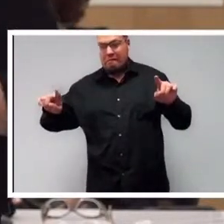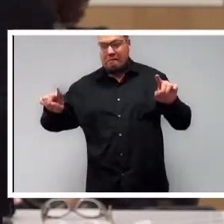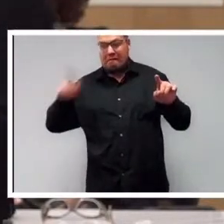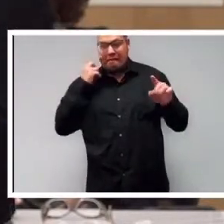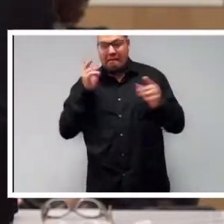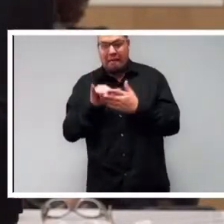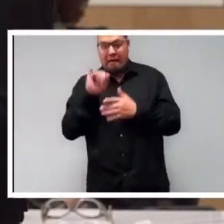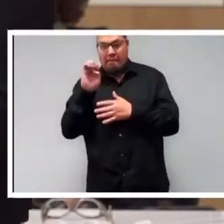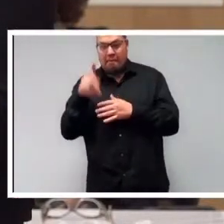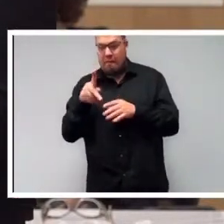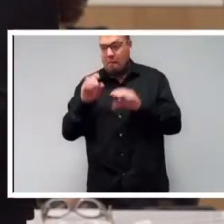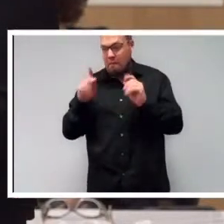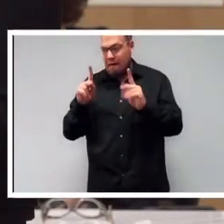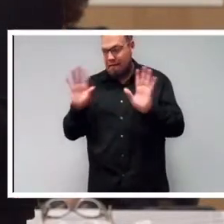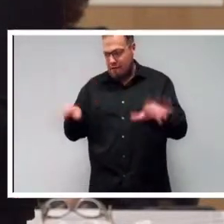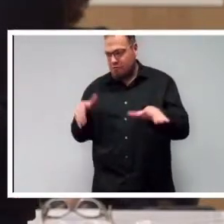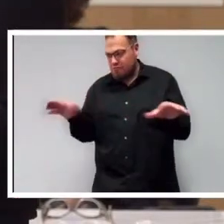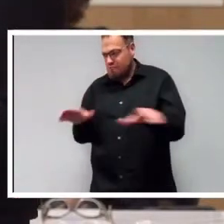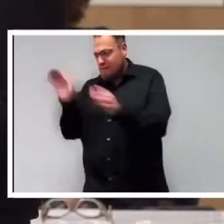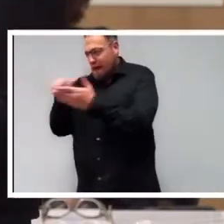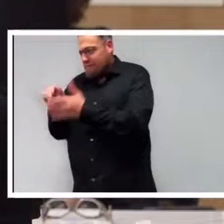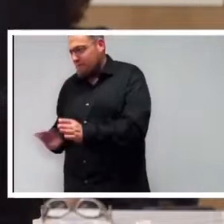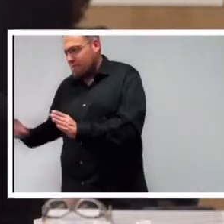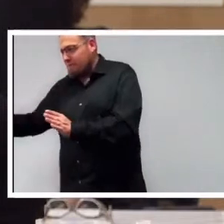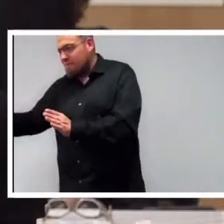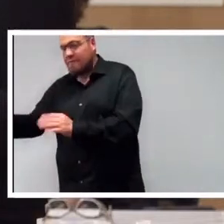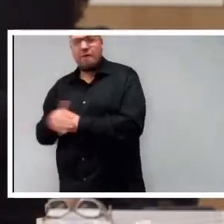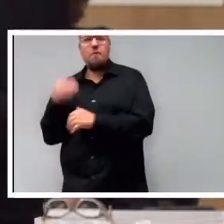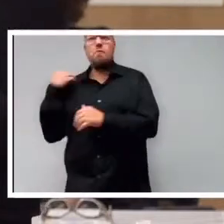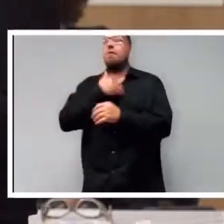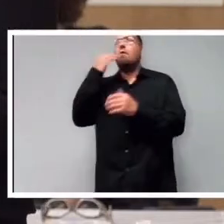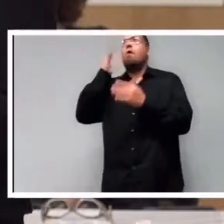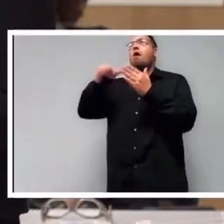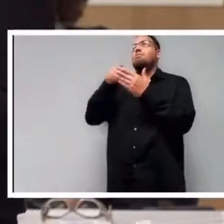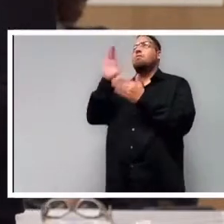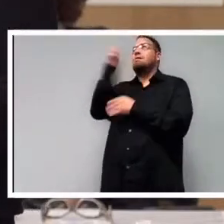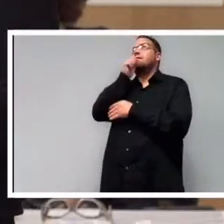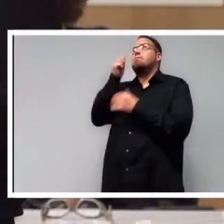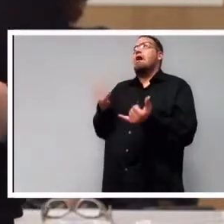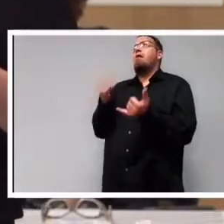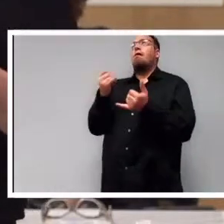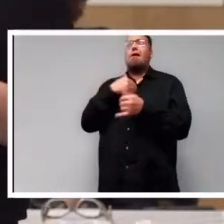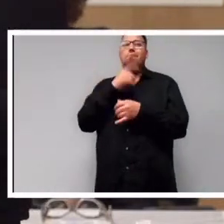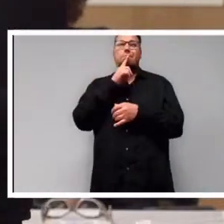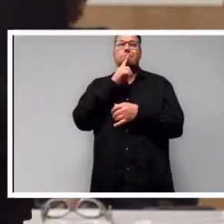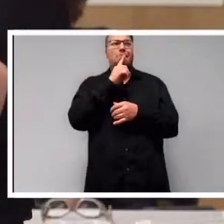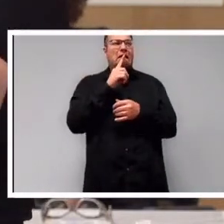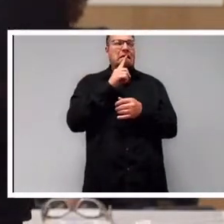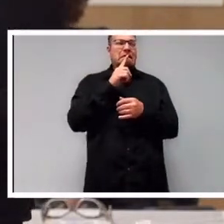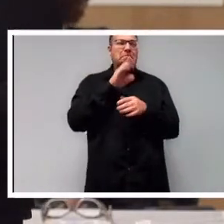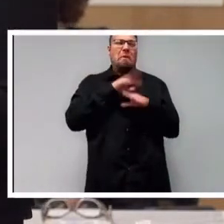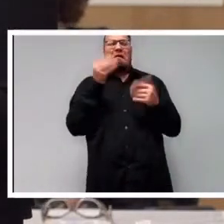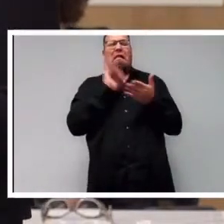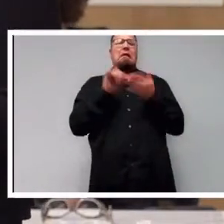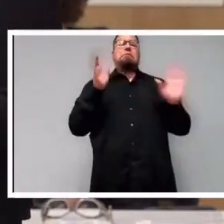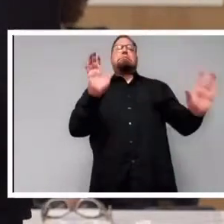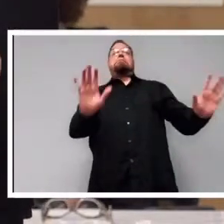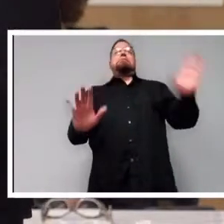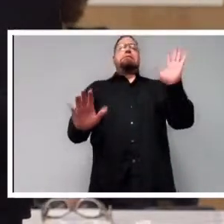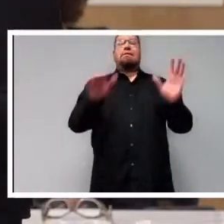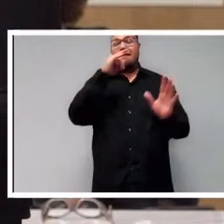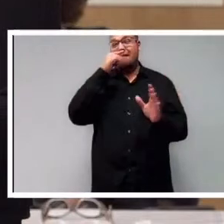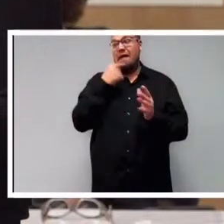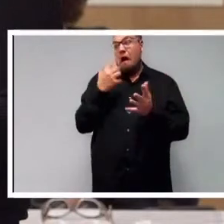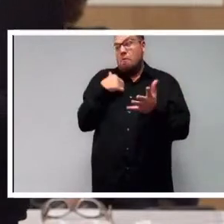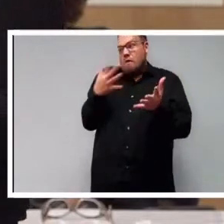have to do it. You're so, telling us all your secrets now. I know, I'm really spilling it, but, yeah. You know, kids say, this is what I want to do, and we